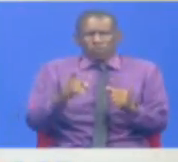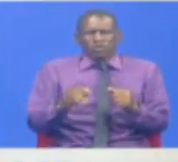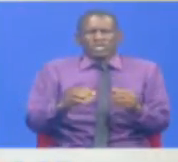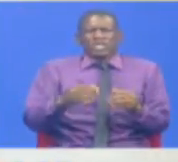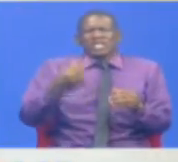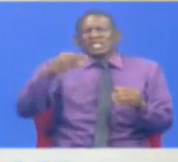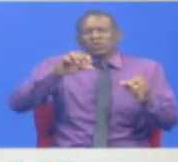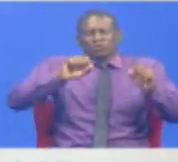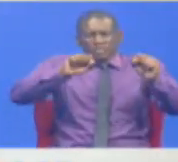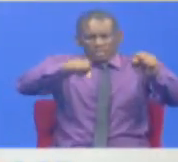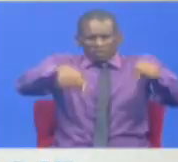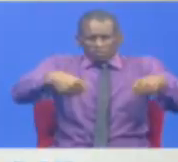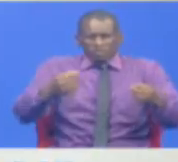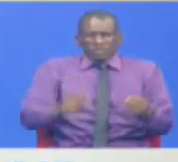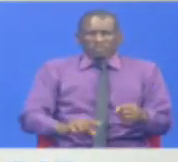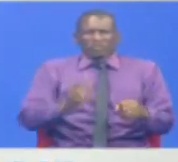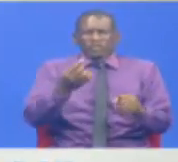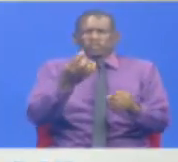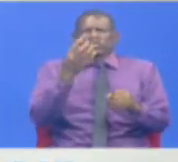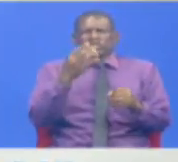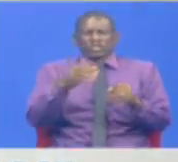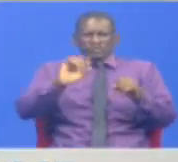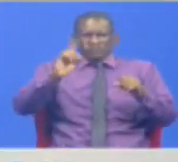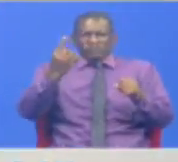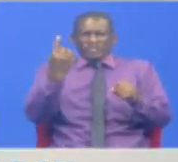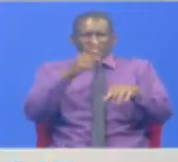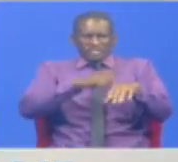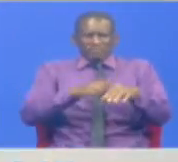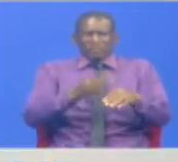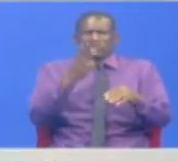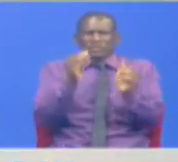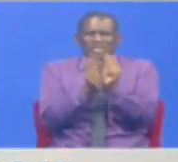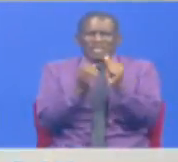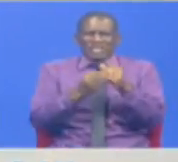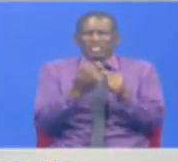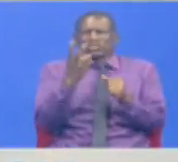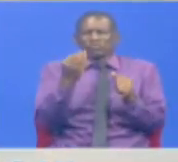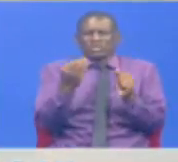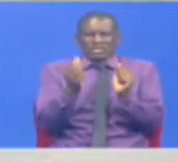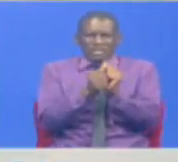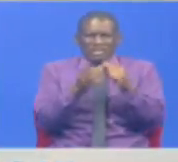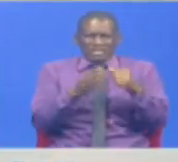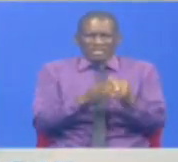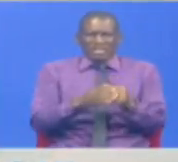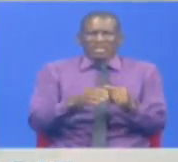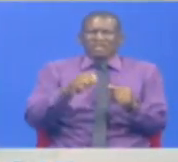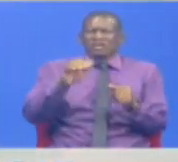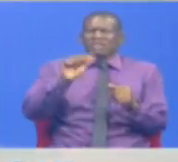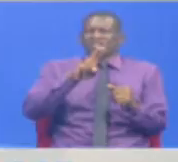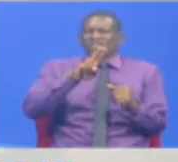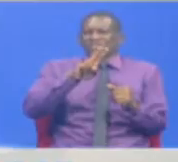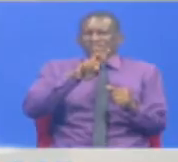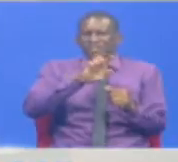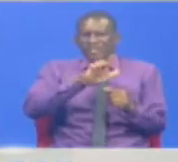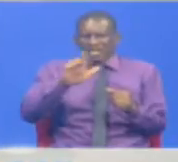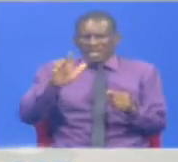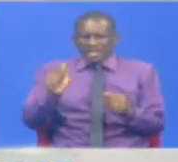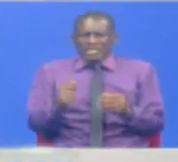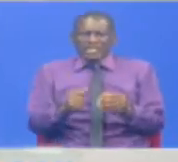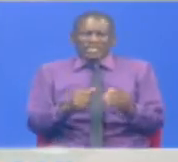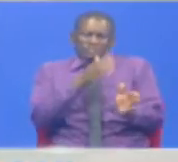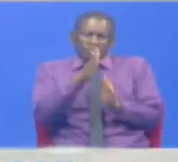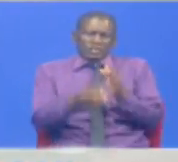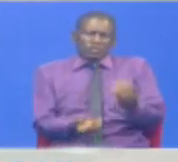his first full season in 2018-2019. Meanwhile, Aston Villa are planning to build a top team